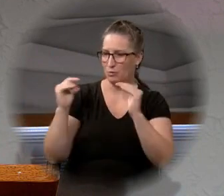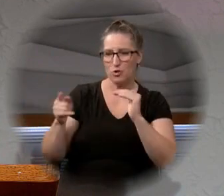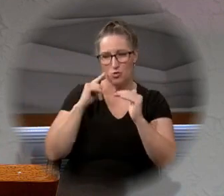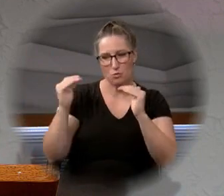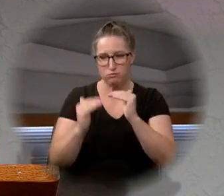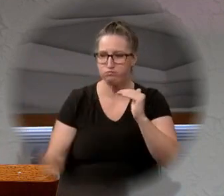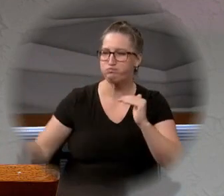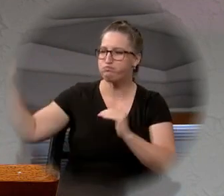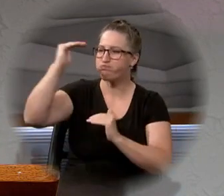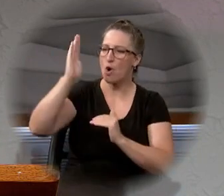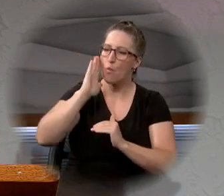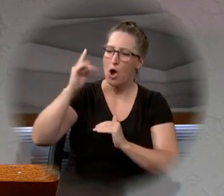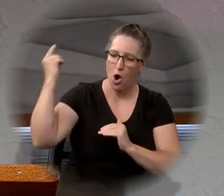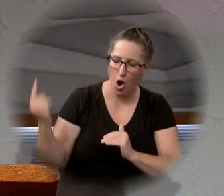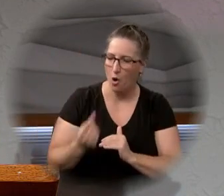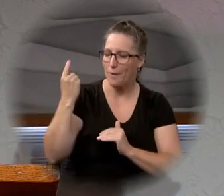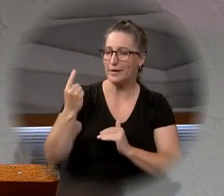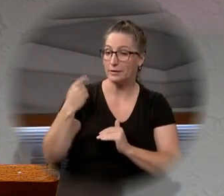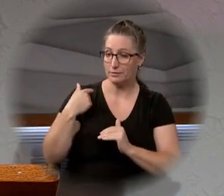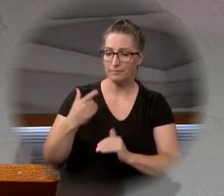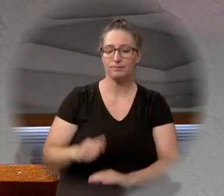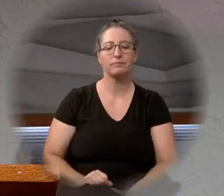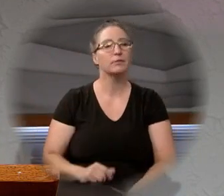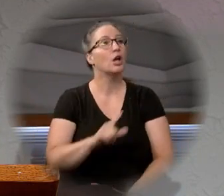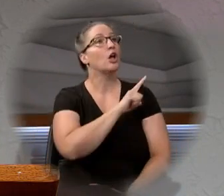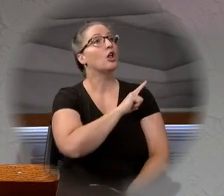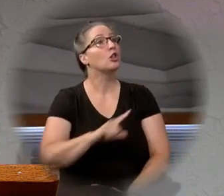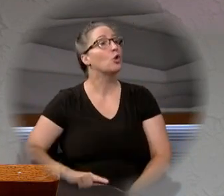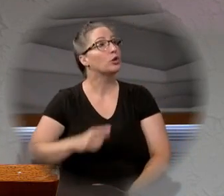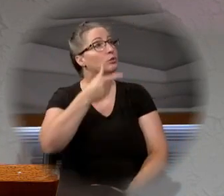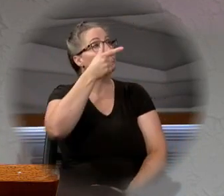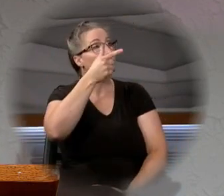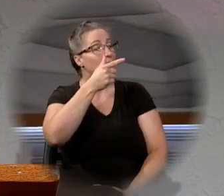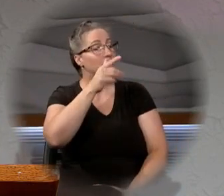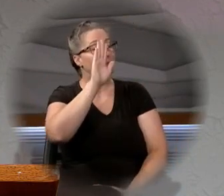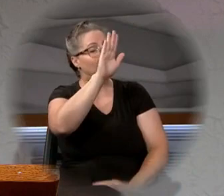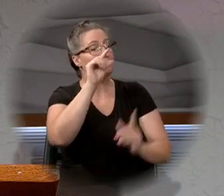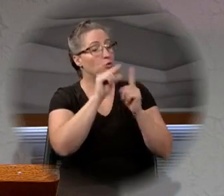you." The word of the Lord. Thanks be to God.